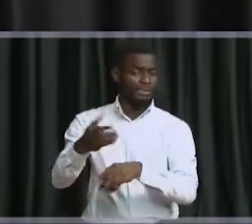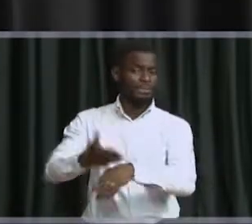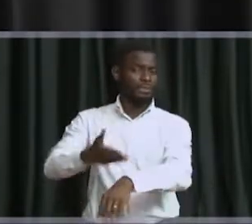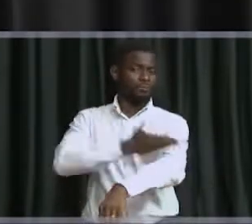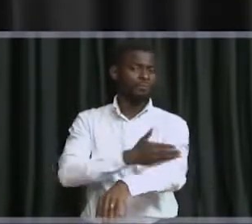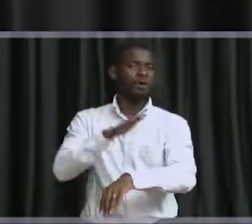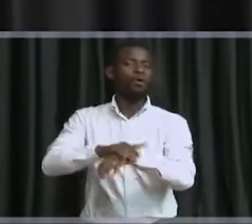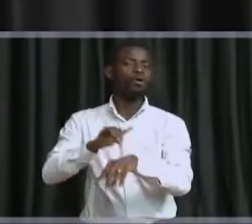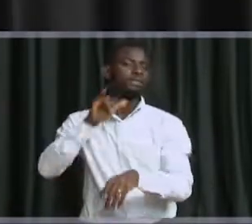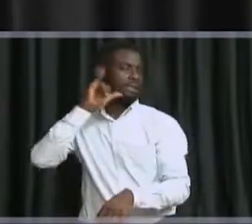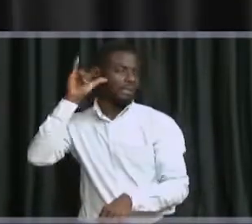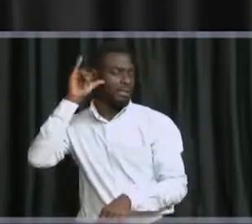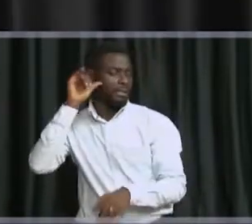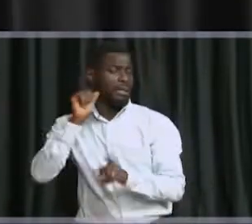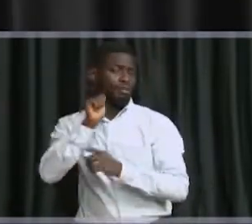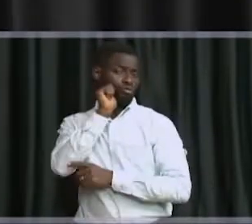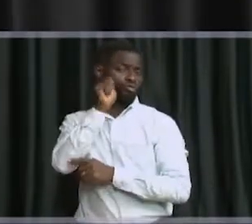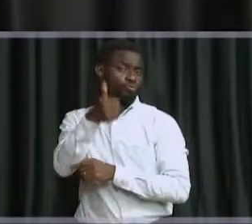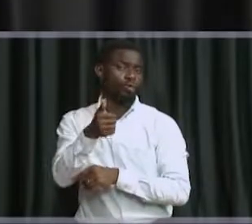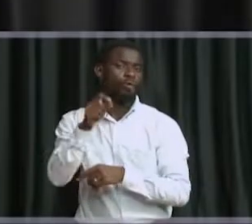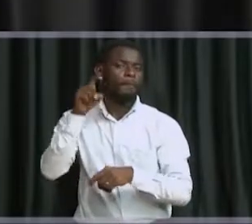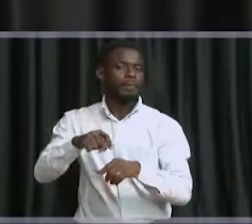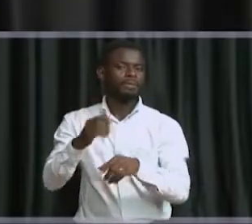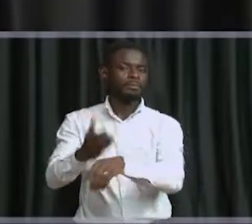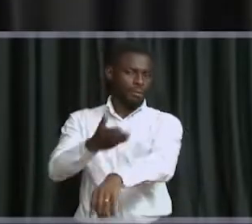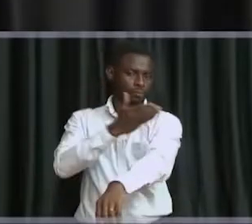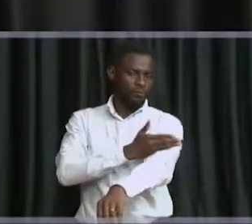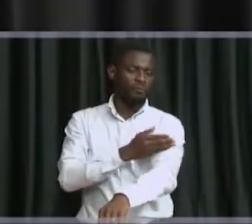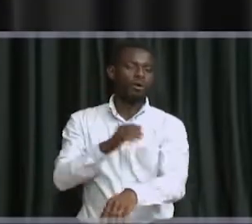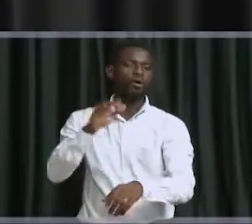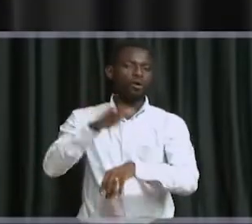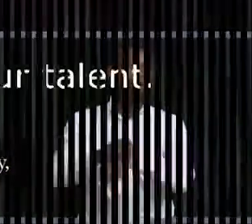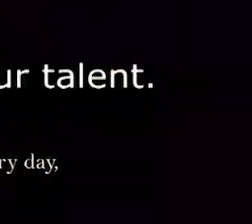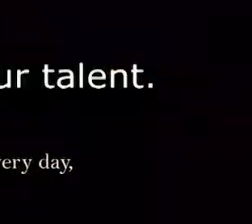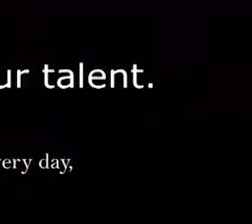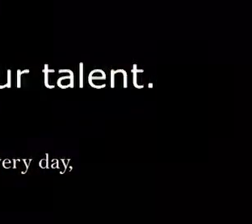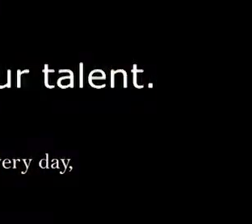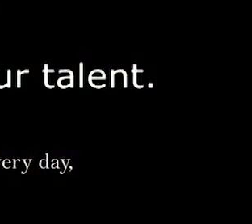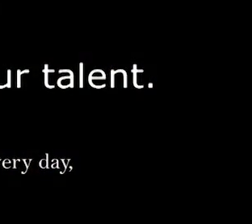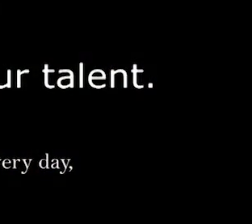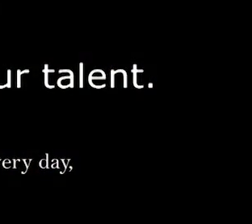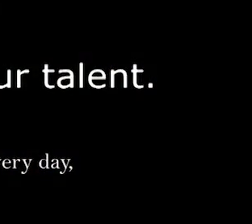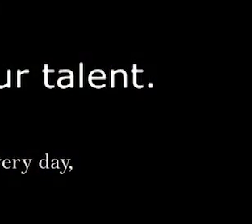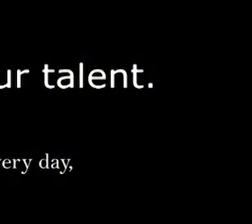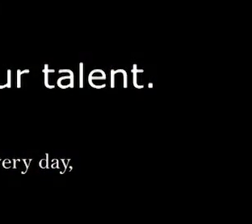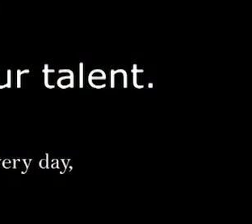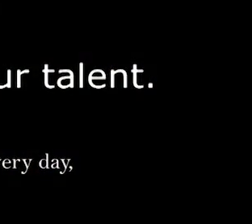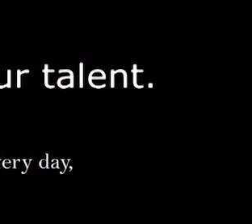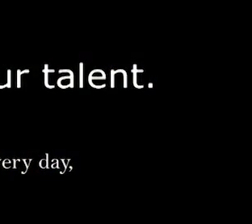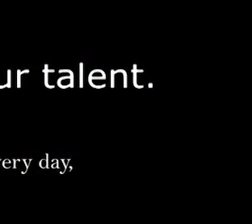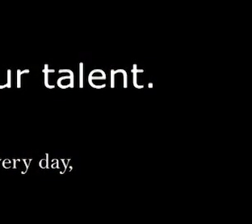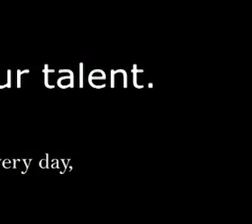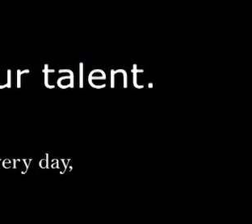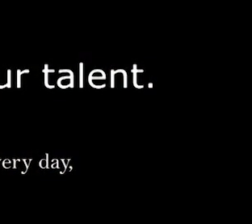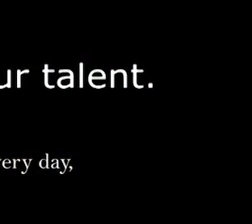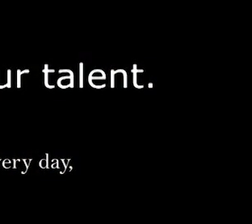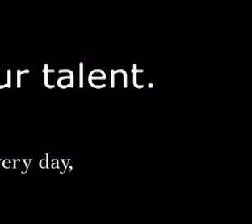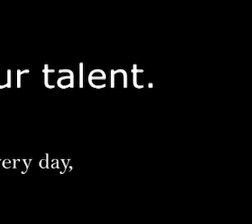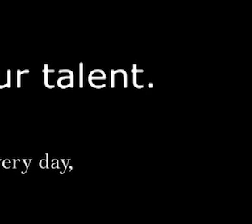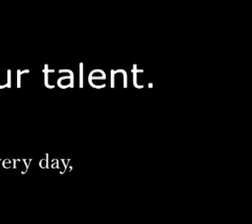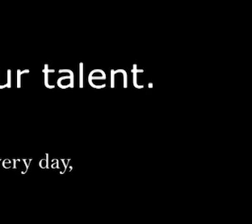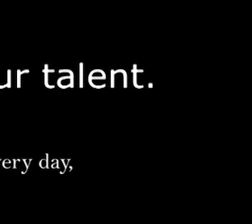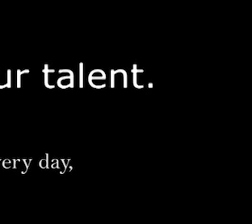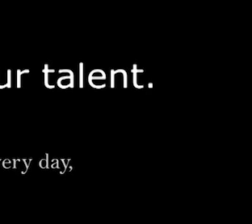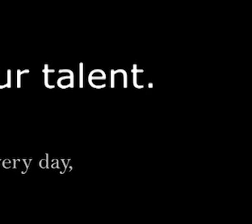sing and radio and so itchina nkwe nimu ense nne that's awesome yon saniye fahobri shim fahosika shim fahonin